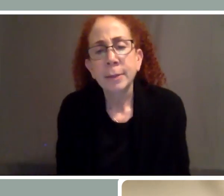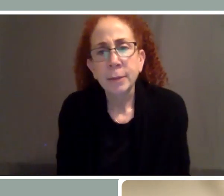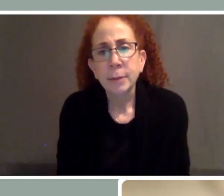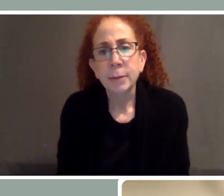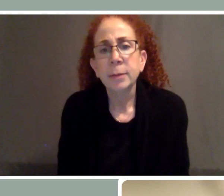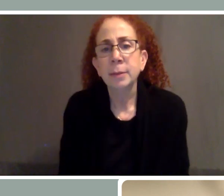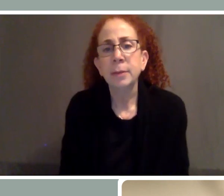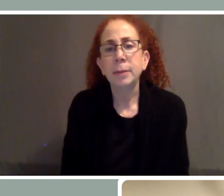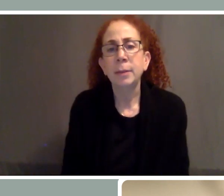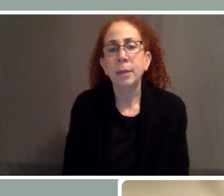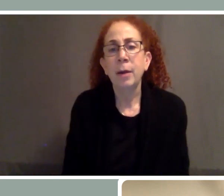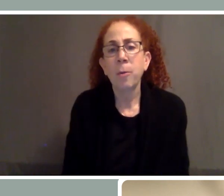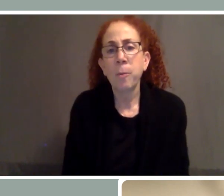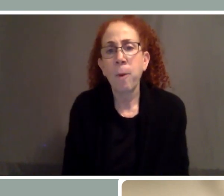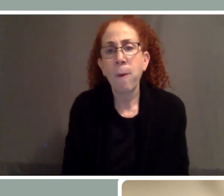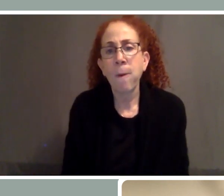I think,